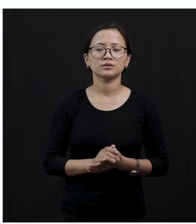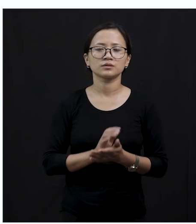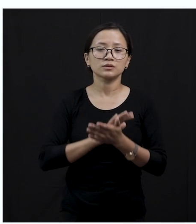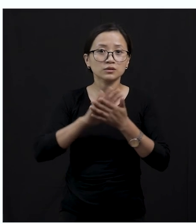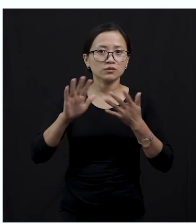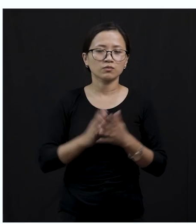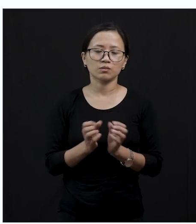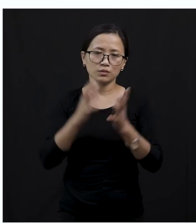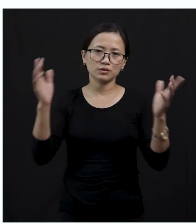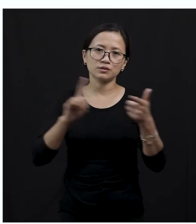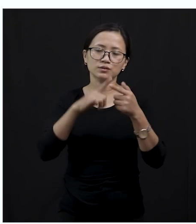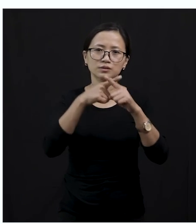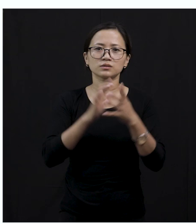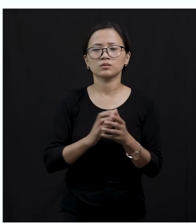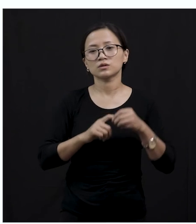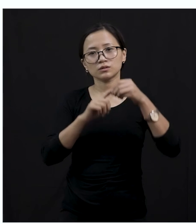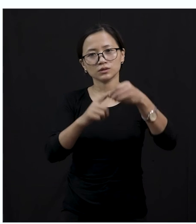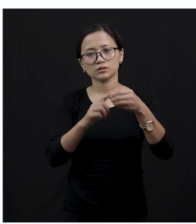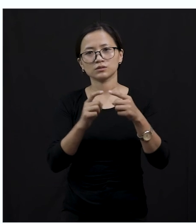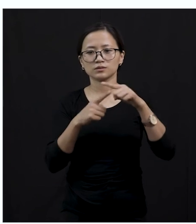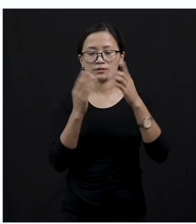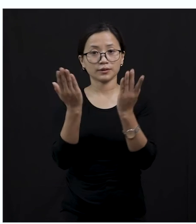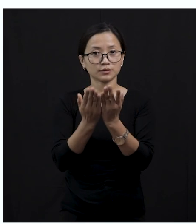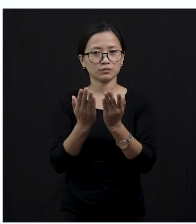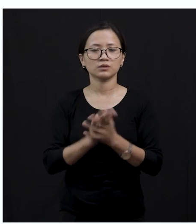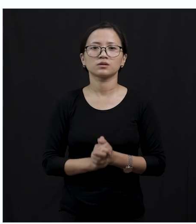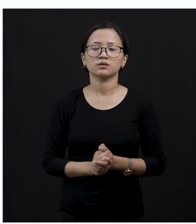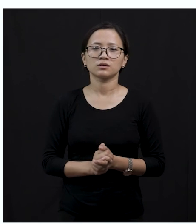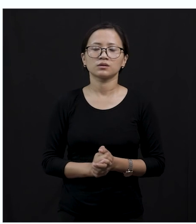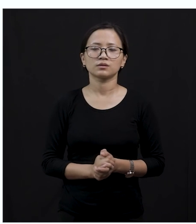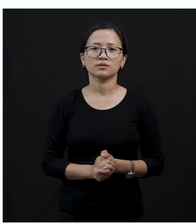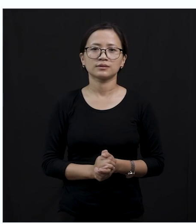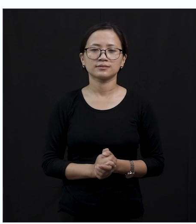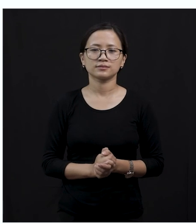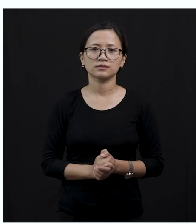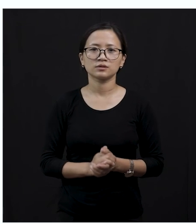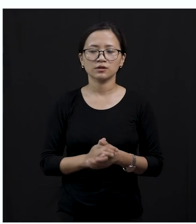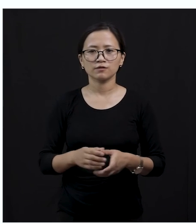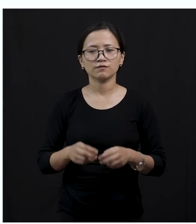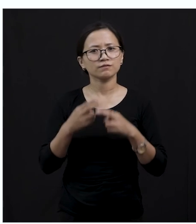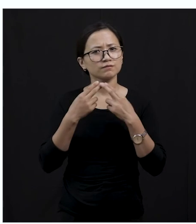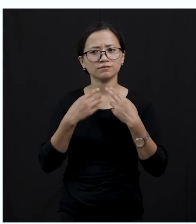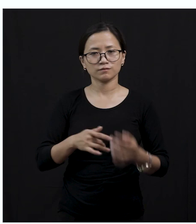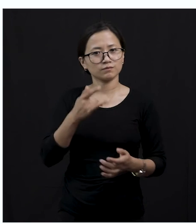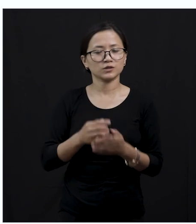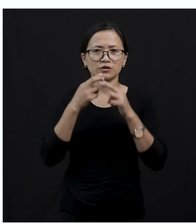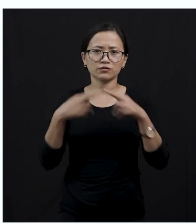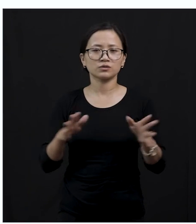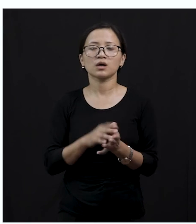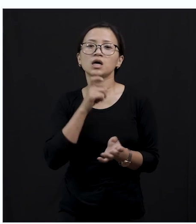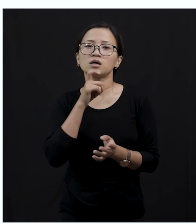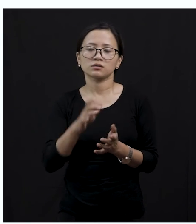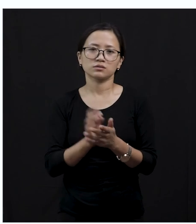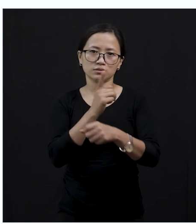solve more exercises, more questions in your textbook, and please feel free to always